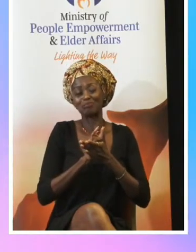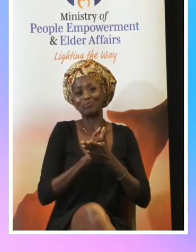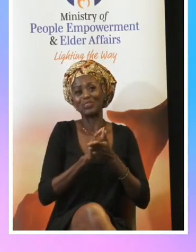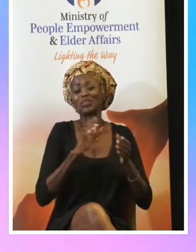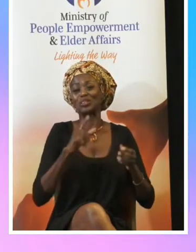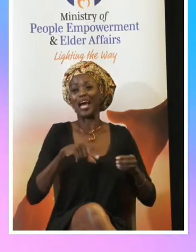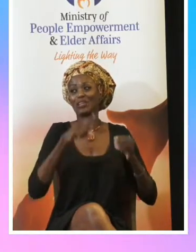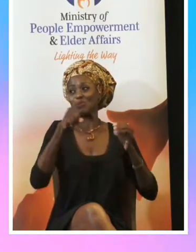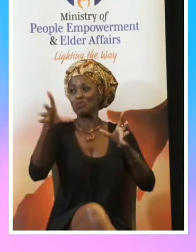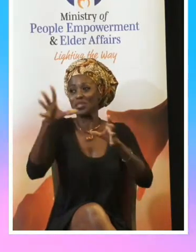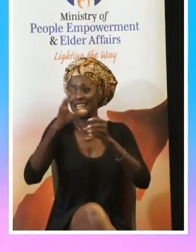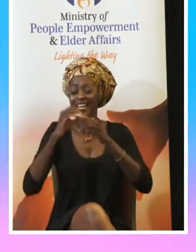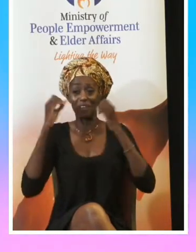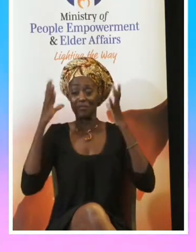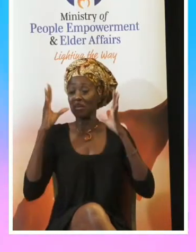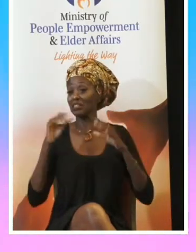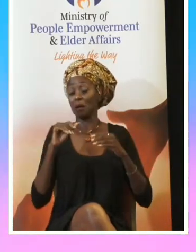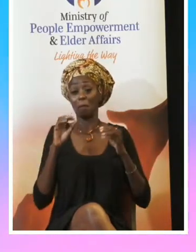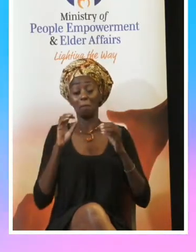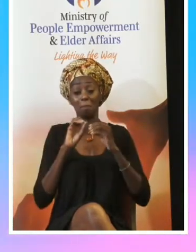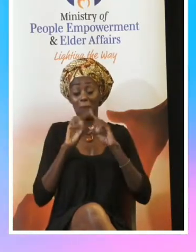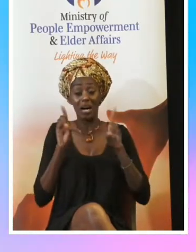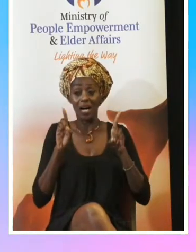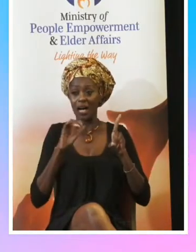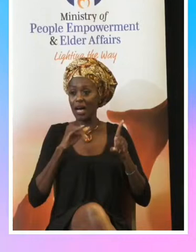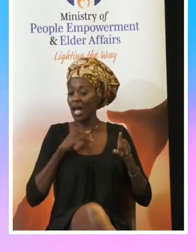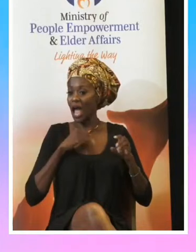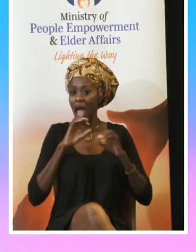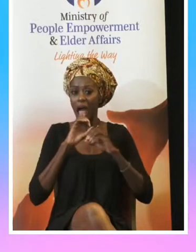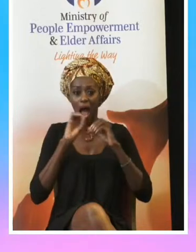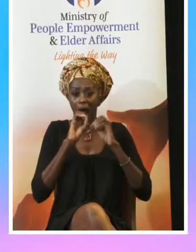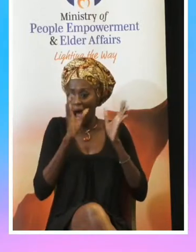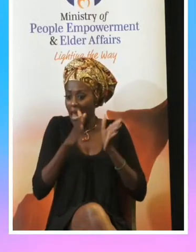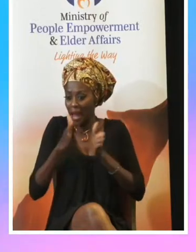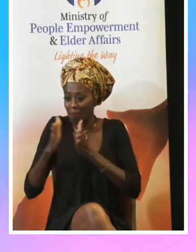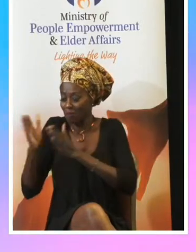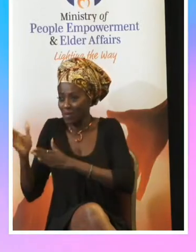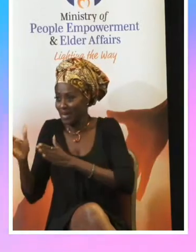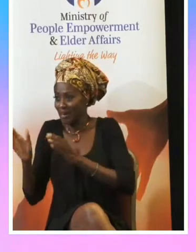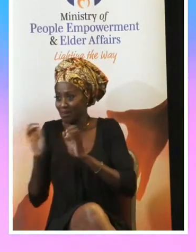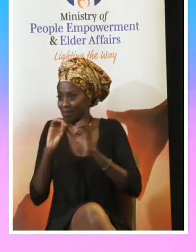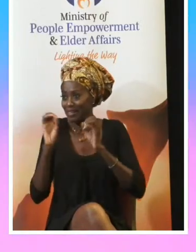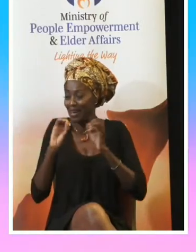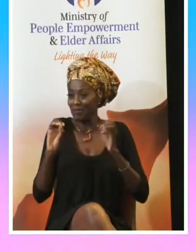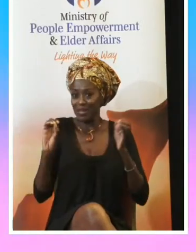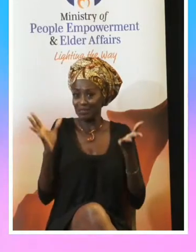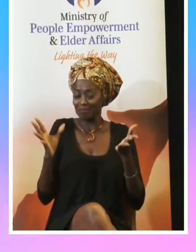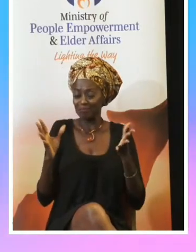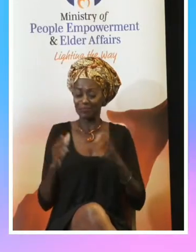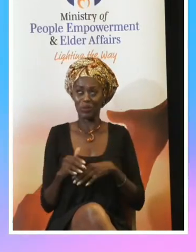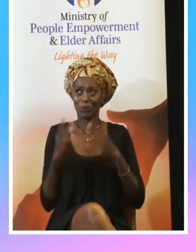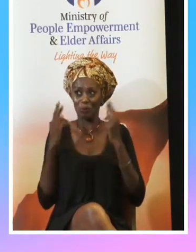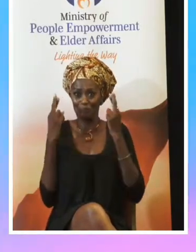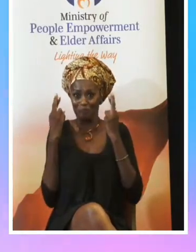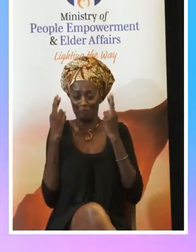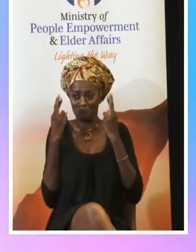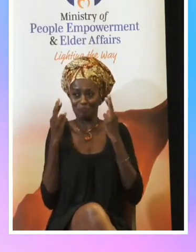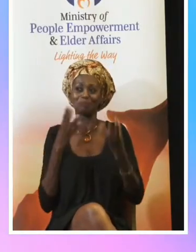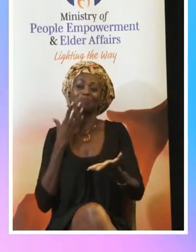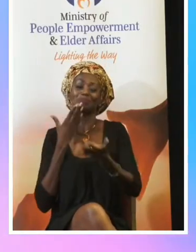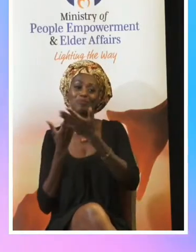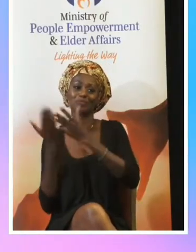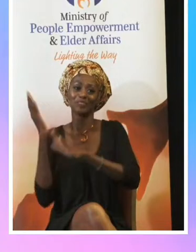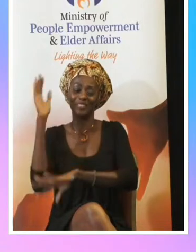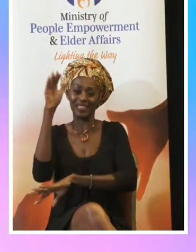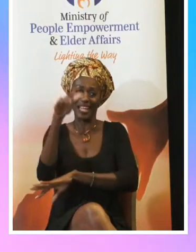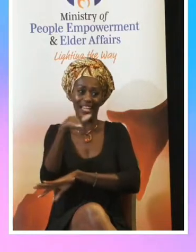somewhat was not prepared, but God is good. So, okay. Good night, ladies and gentlemen.